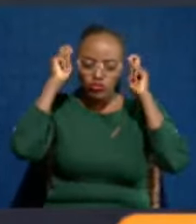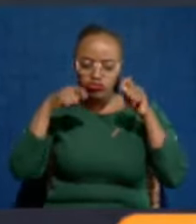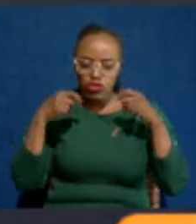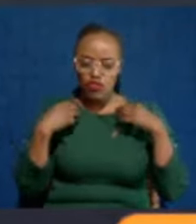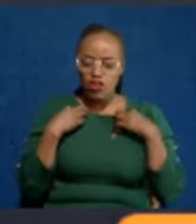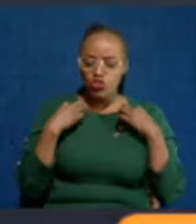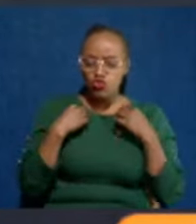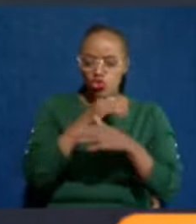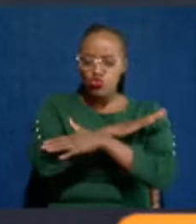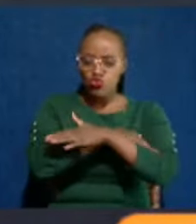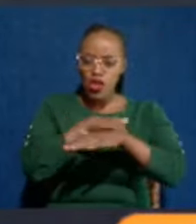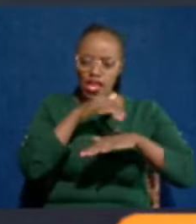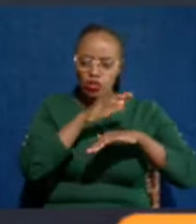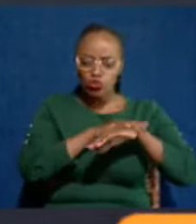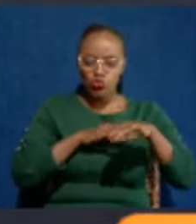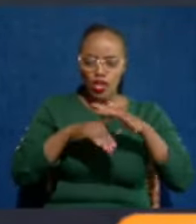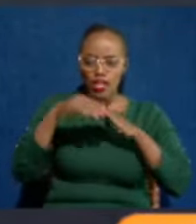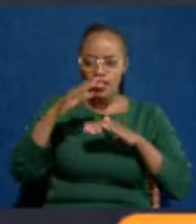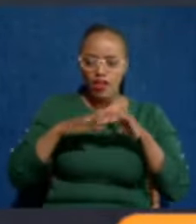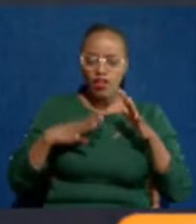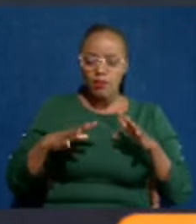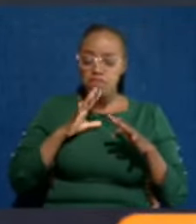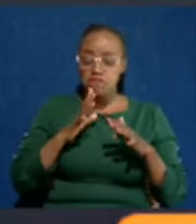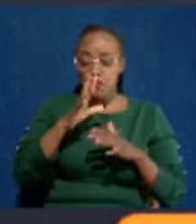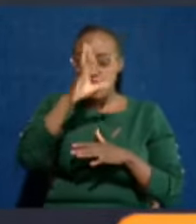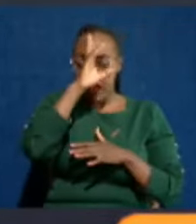number of policemen or people calling themselves policemen